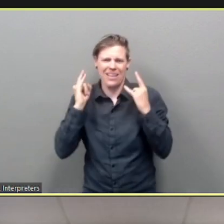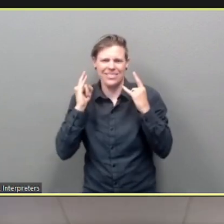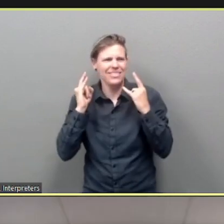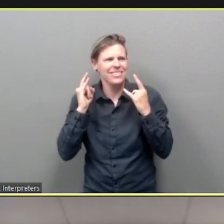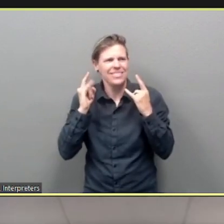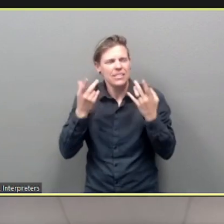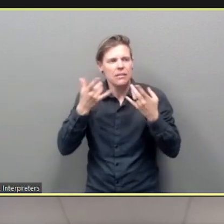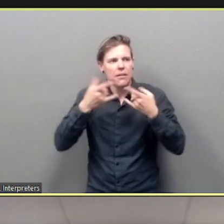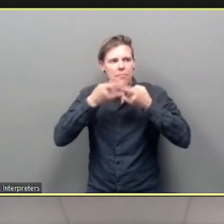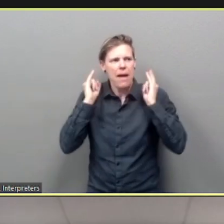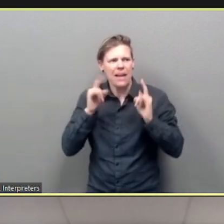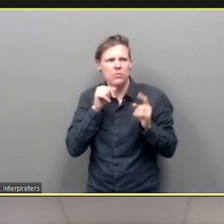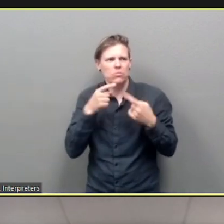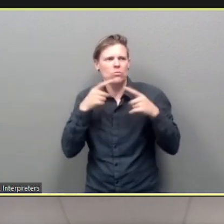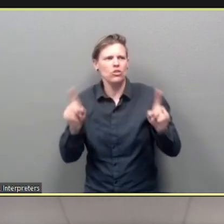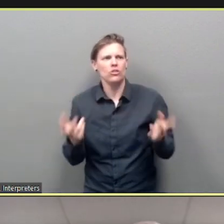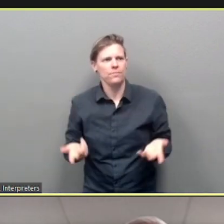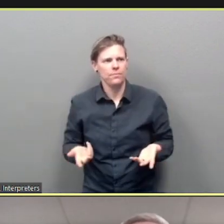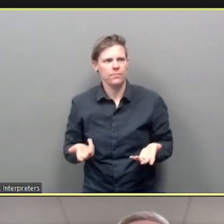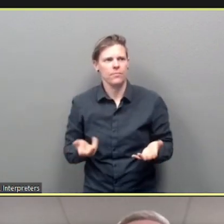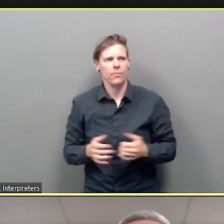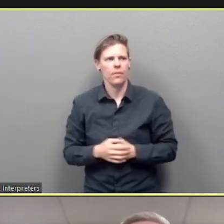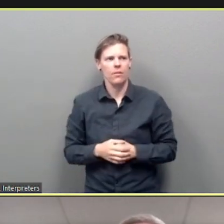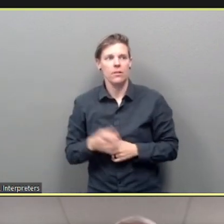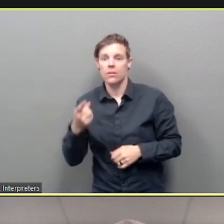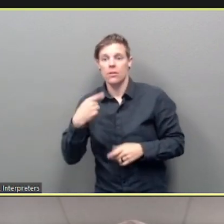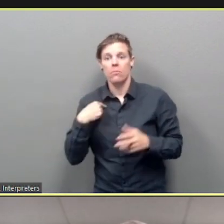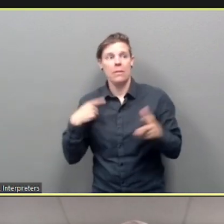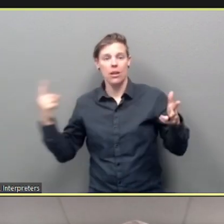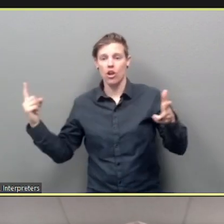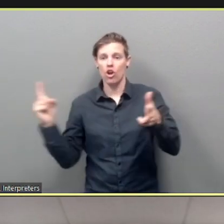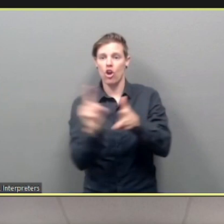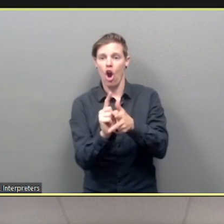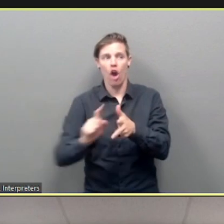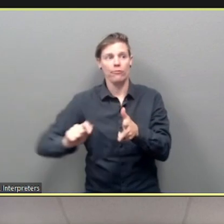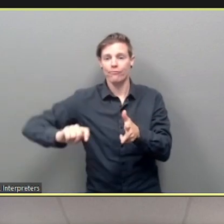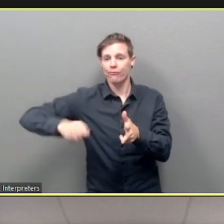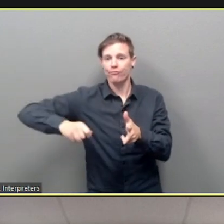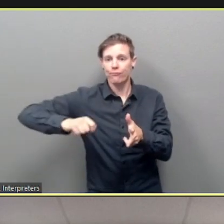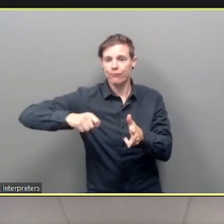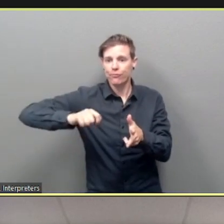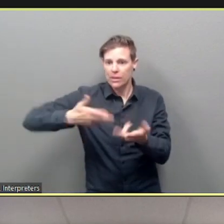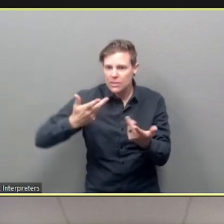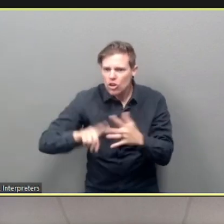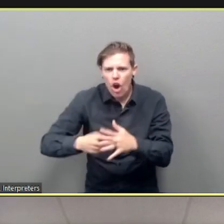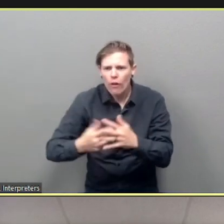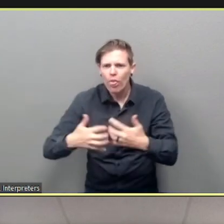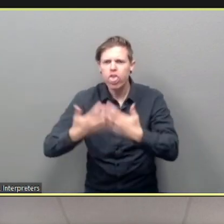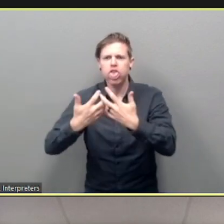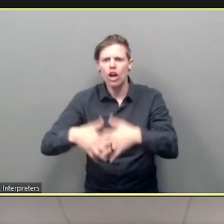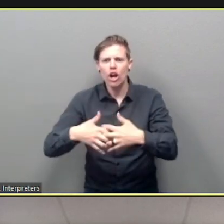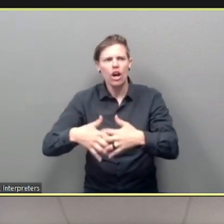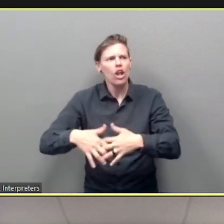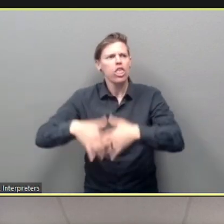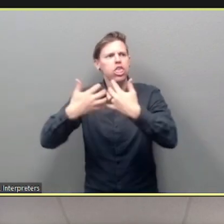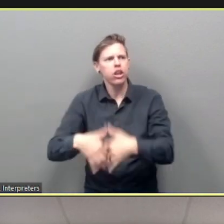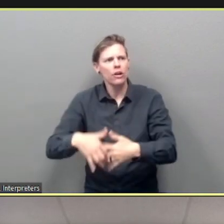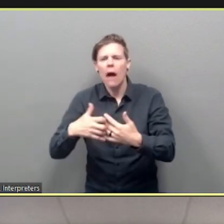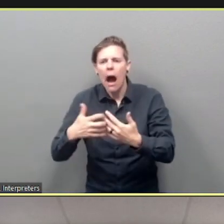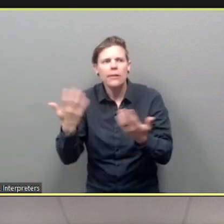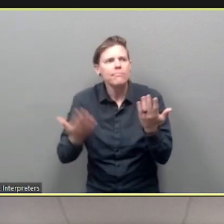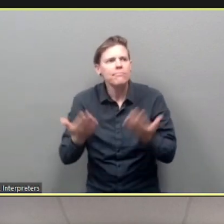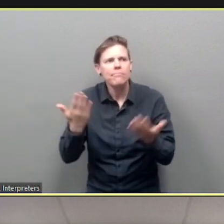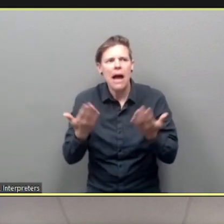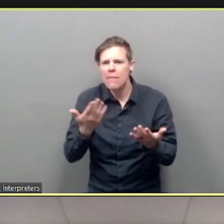out to your car one morning, having it not start and concluding that gasoline was no longer effective in